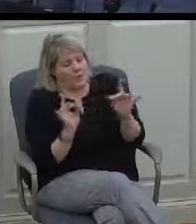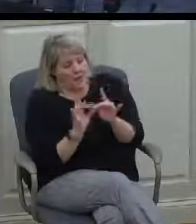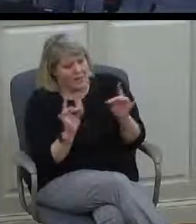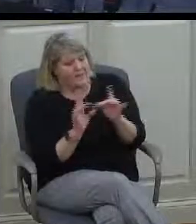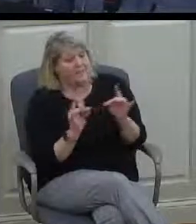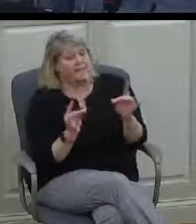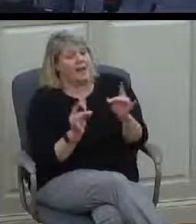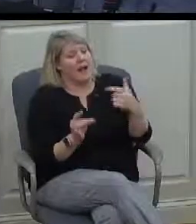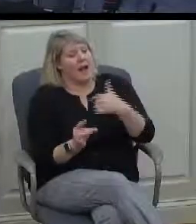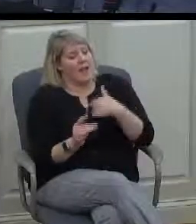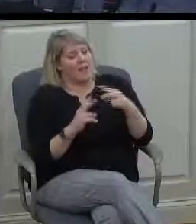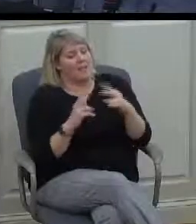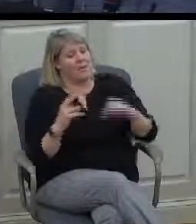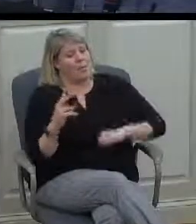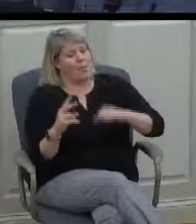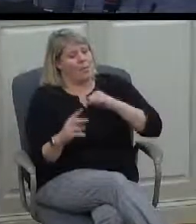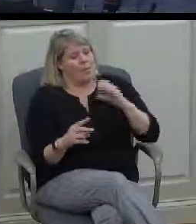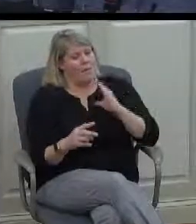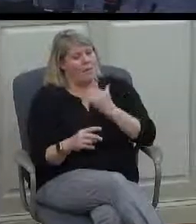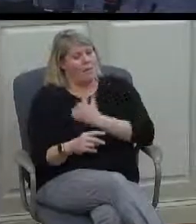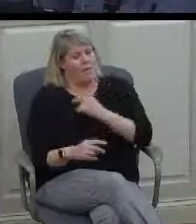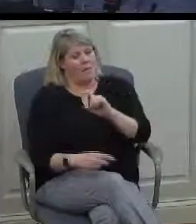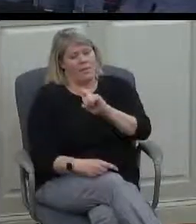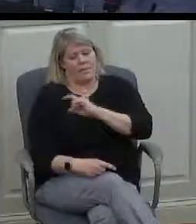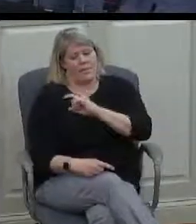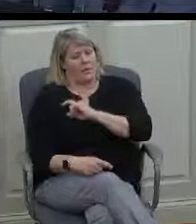I'm very proud of our police department.